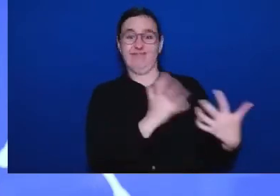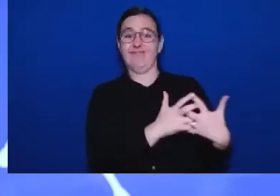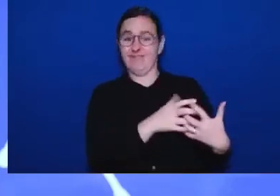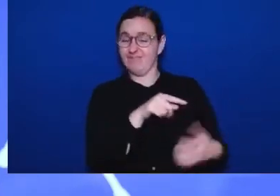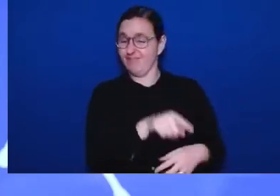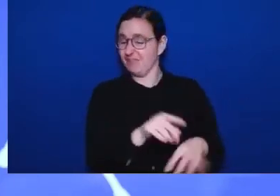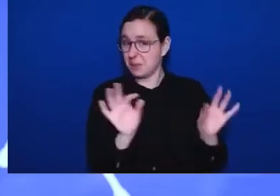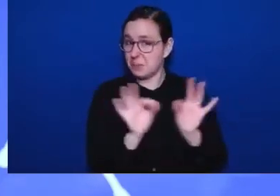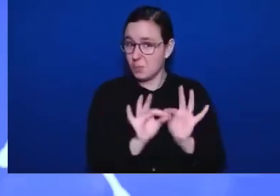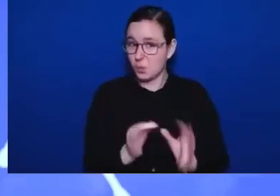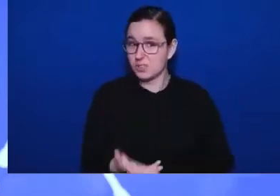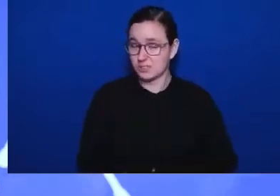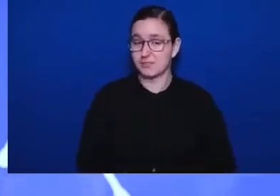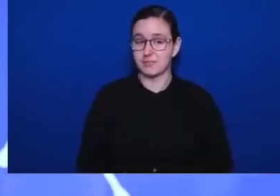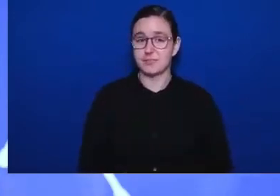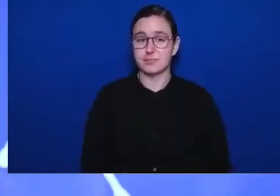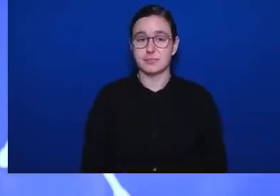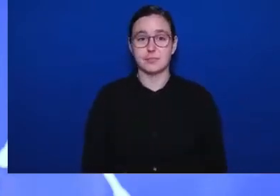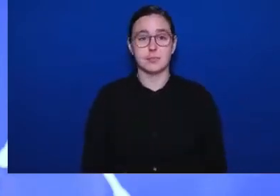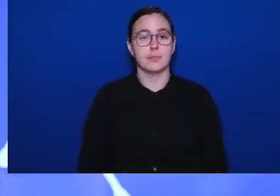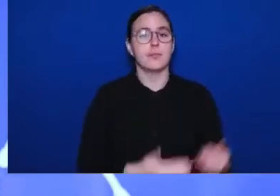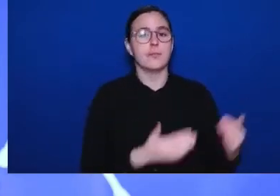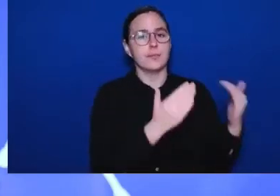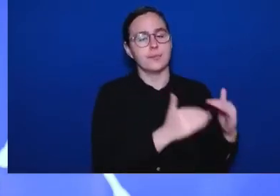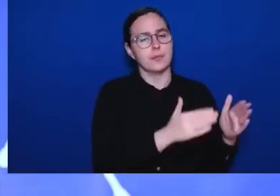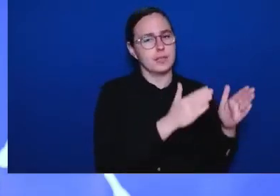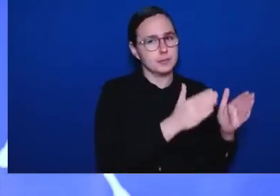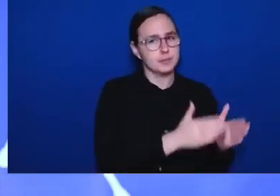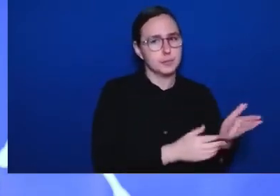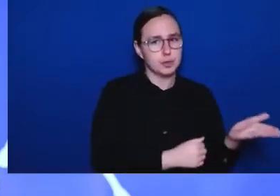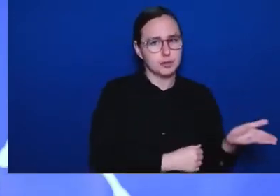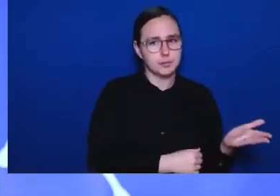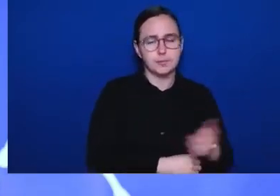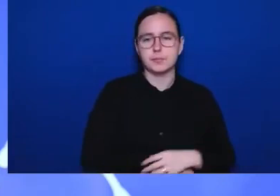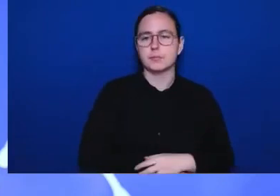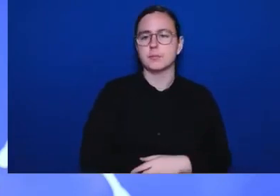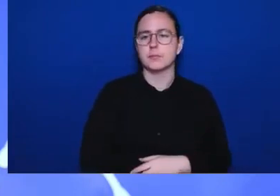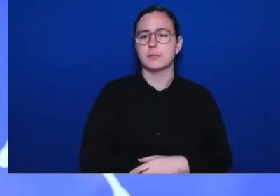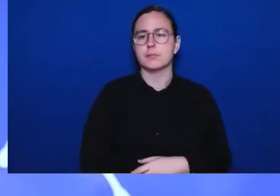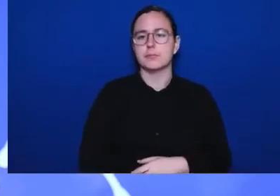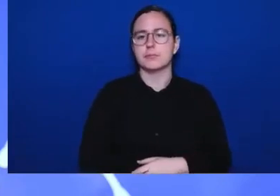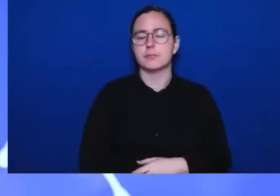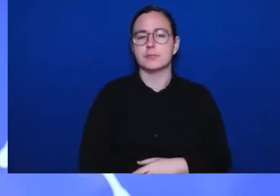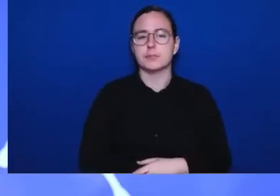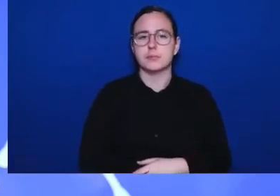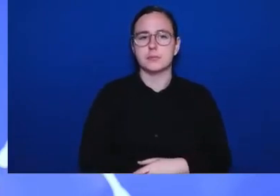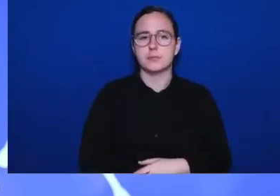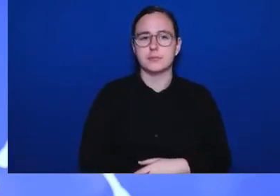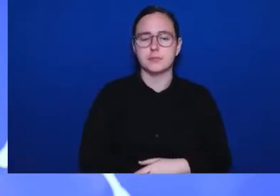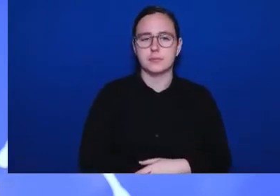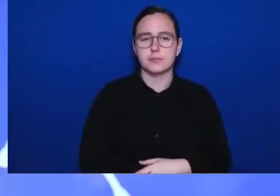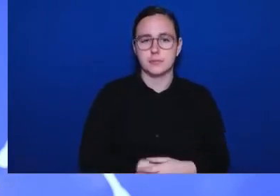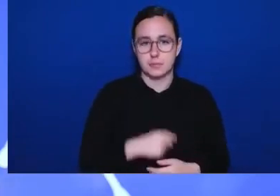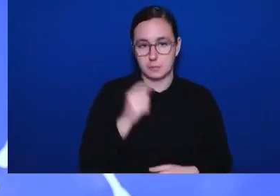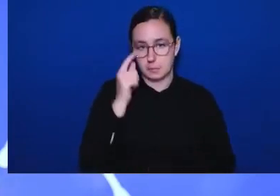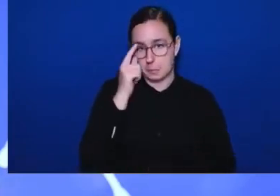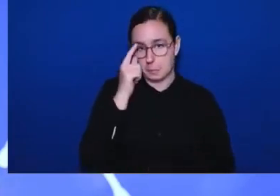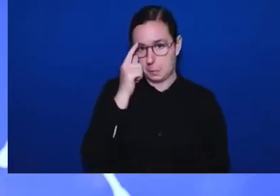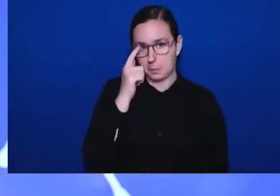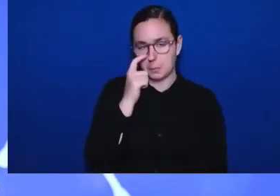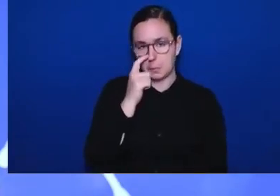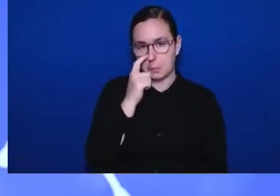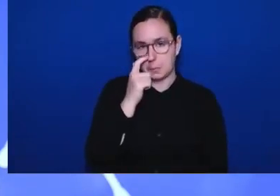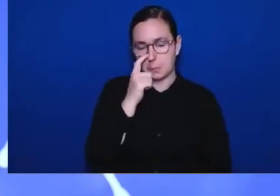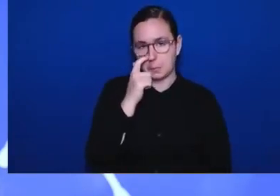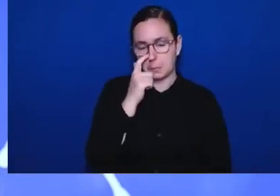Andrew Ross, CBC News. Go ahead, Andrew. Hi, it's actually Josh Grand with CBC, just